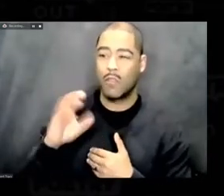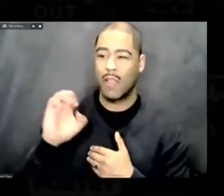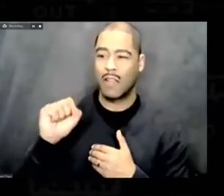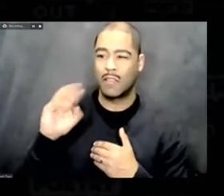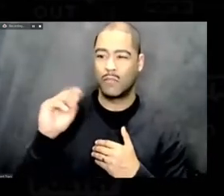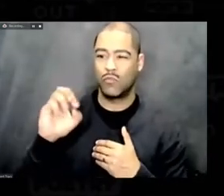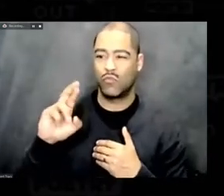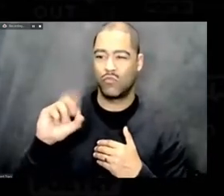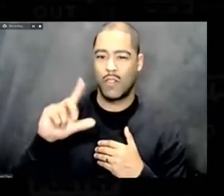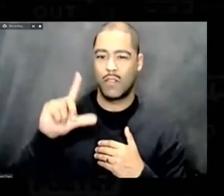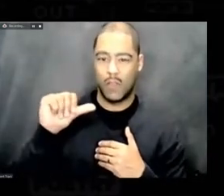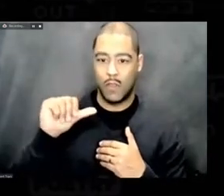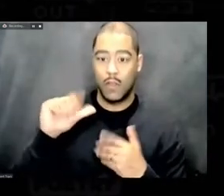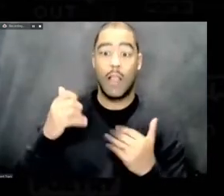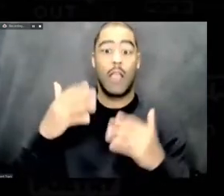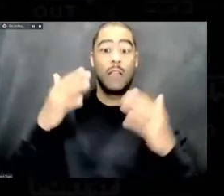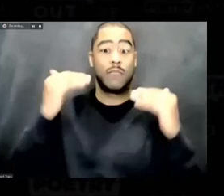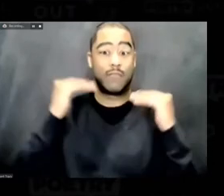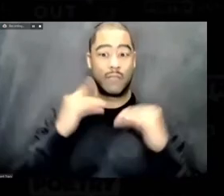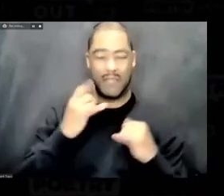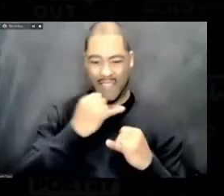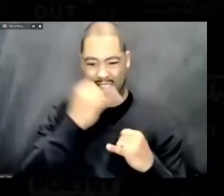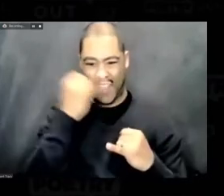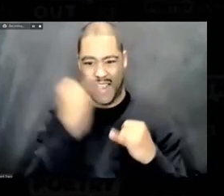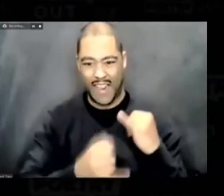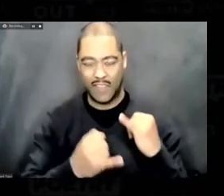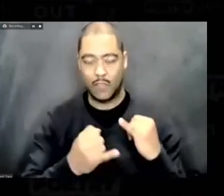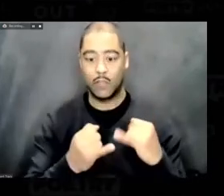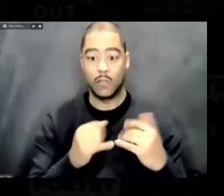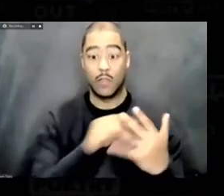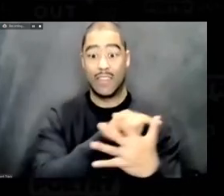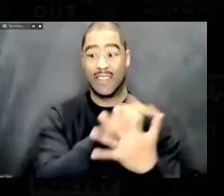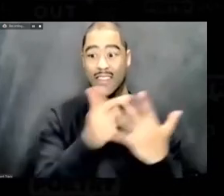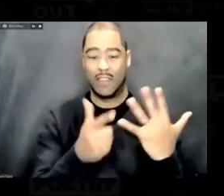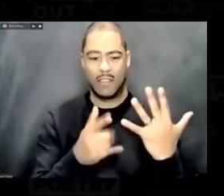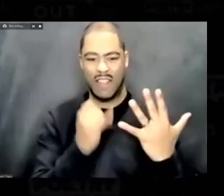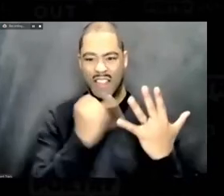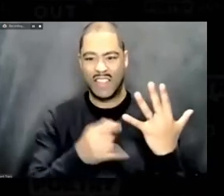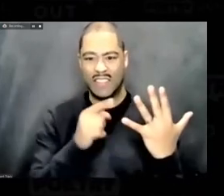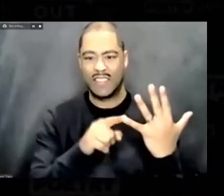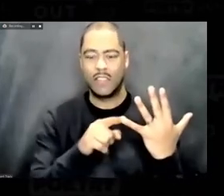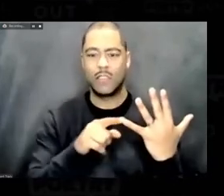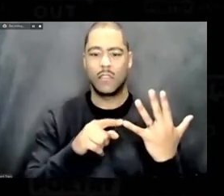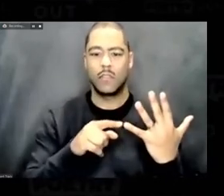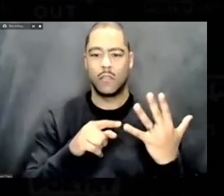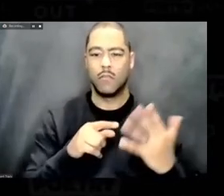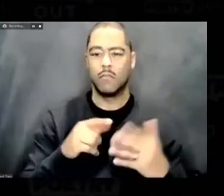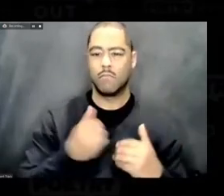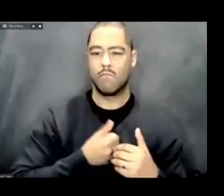round. Please show some support for Michael Miralles.